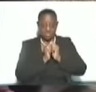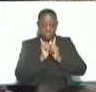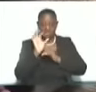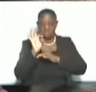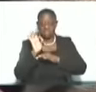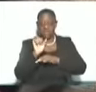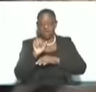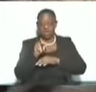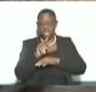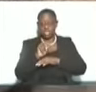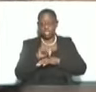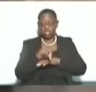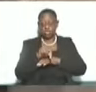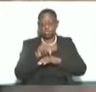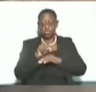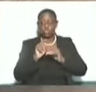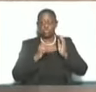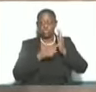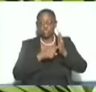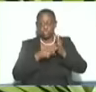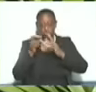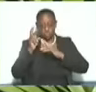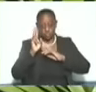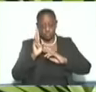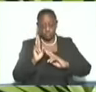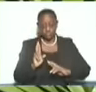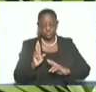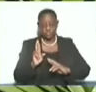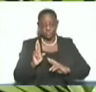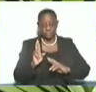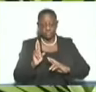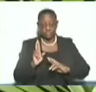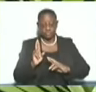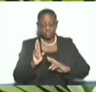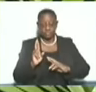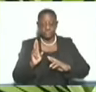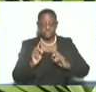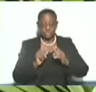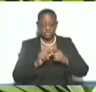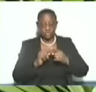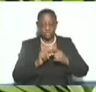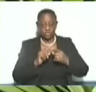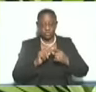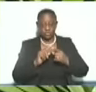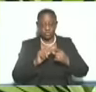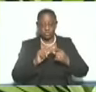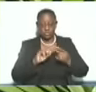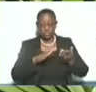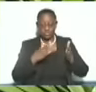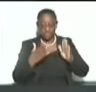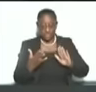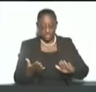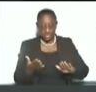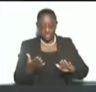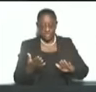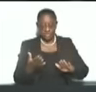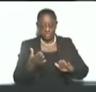Farrington Road headquarters to pay tribute and eulogize the fallen cabinet minister. a heartfelt tribute given by Prime Minister